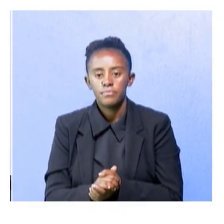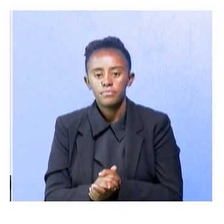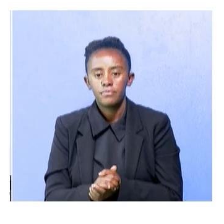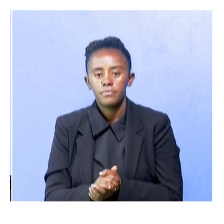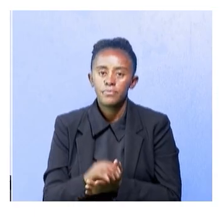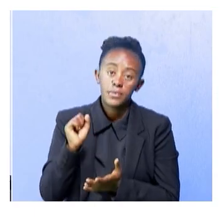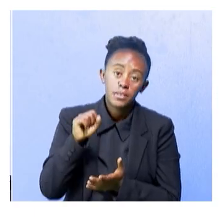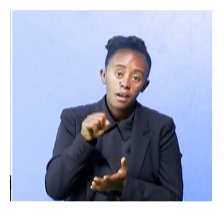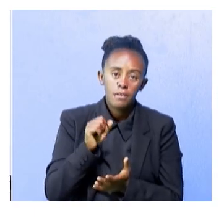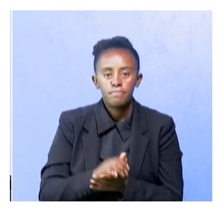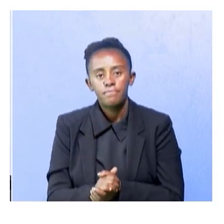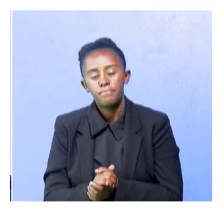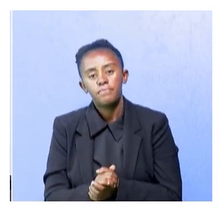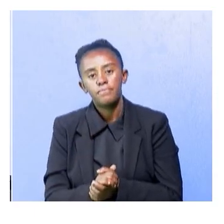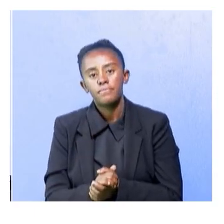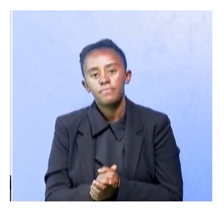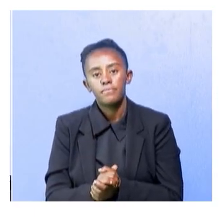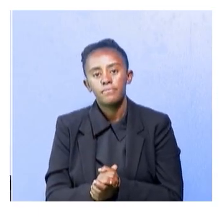Yeah.